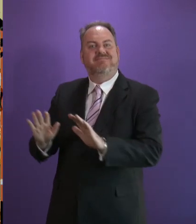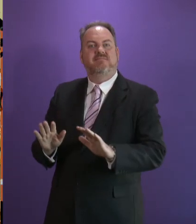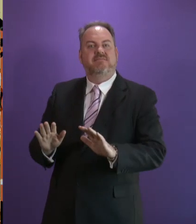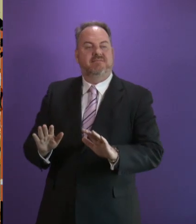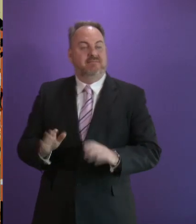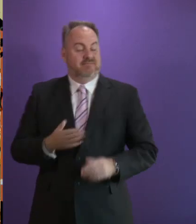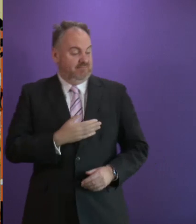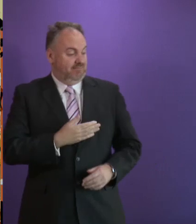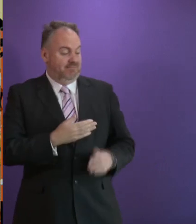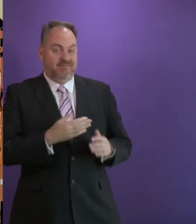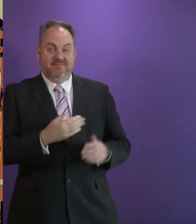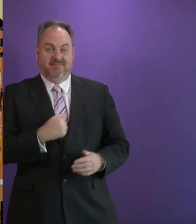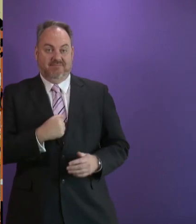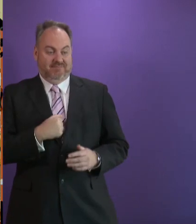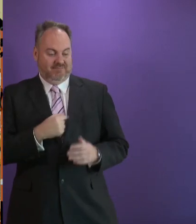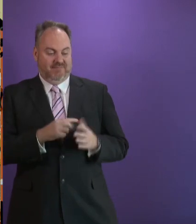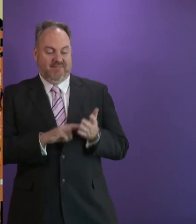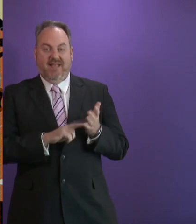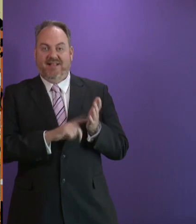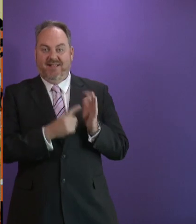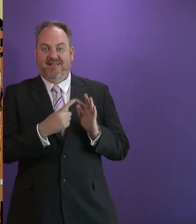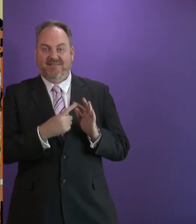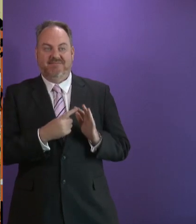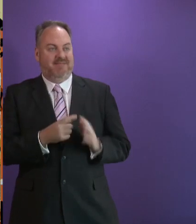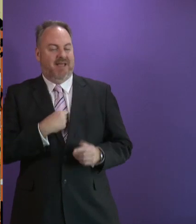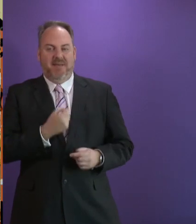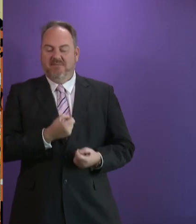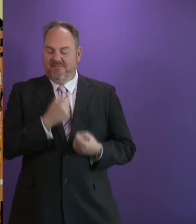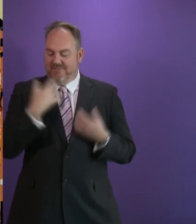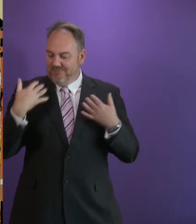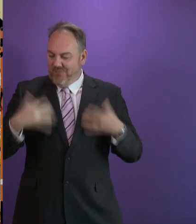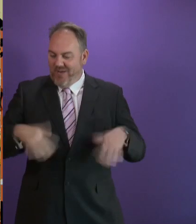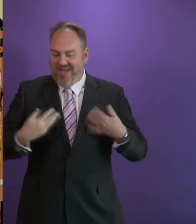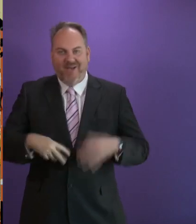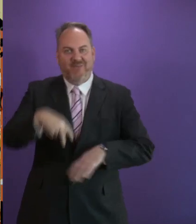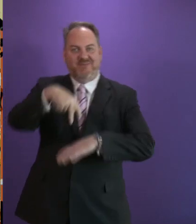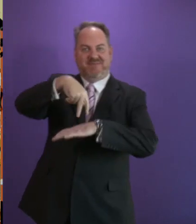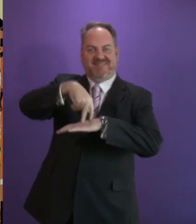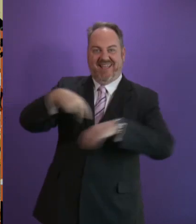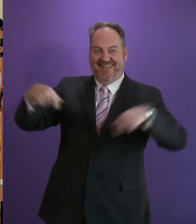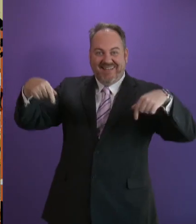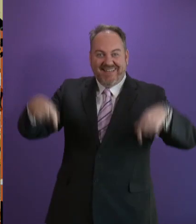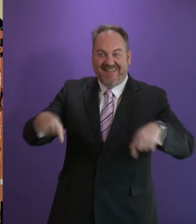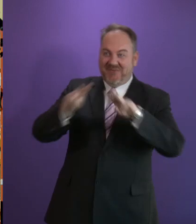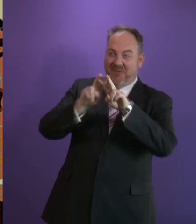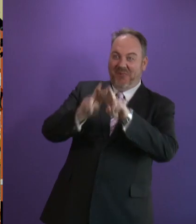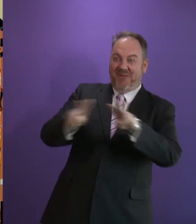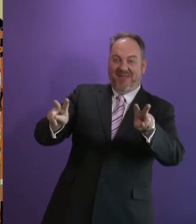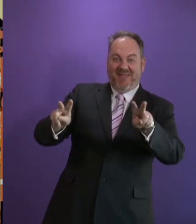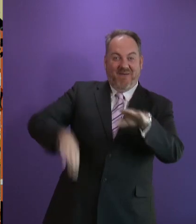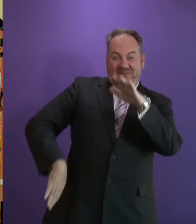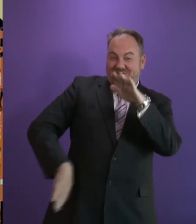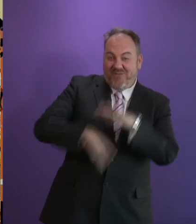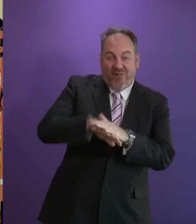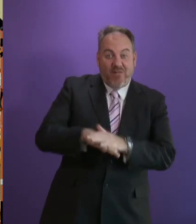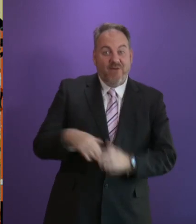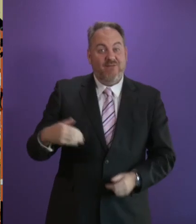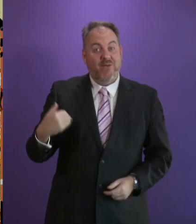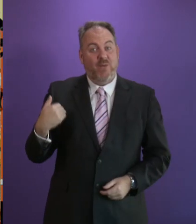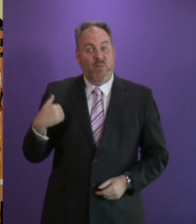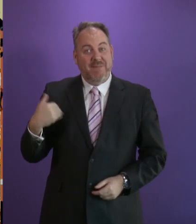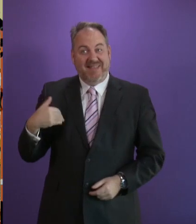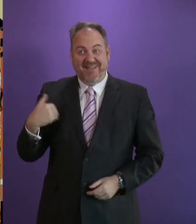I'm Lee, and can I just say how amazing it is to stand here and look out on an entire chamber full of women.